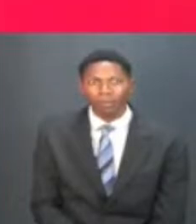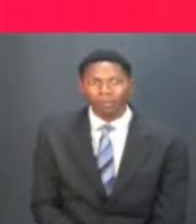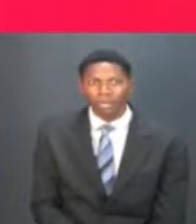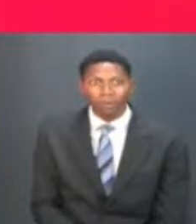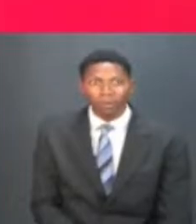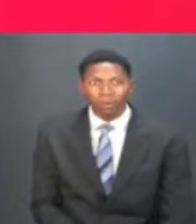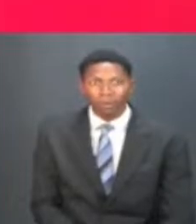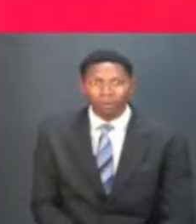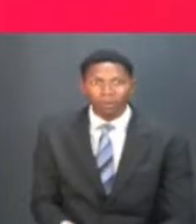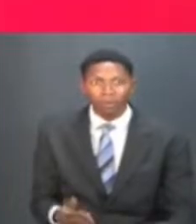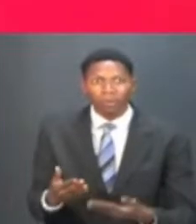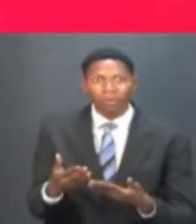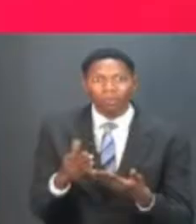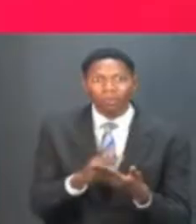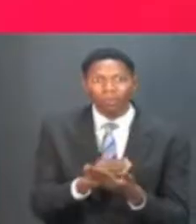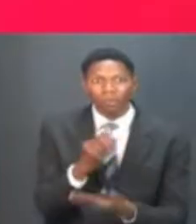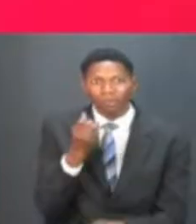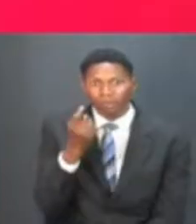Page 11.